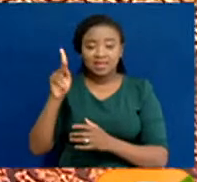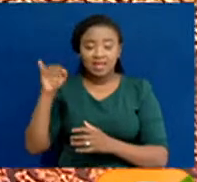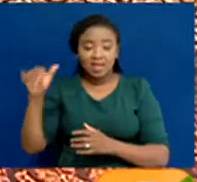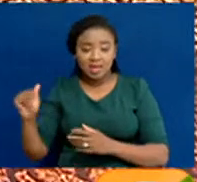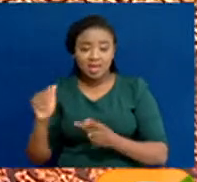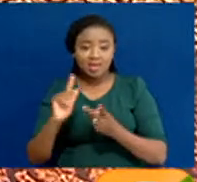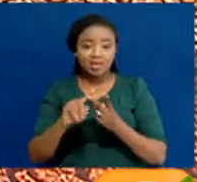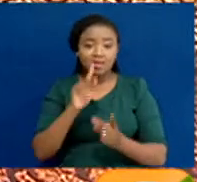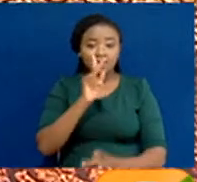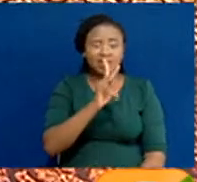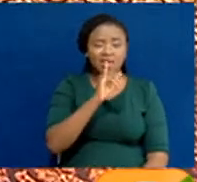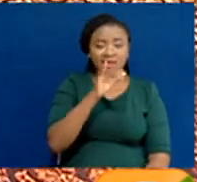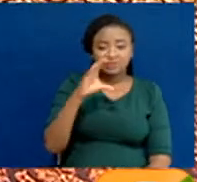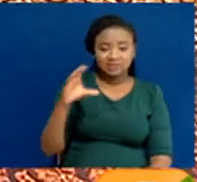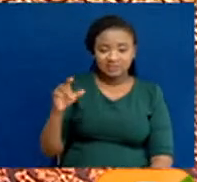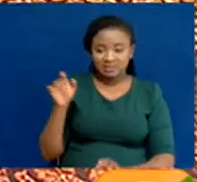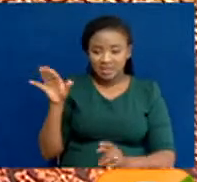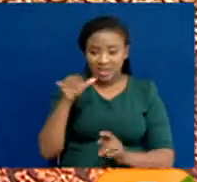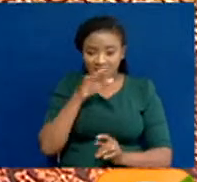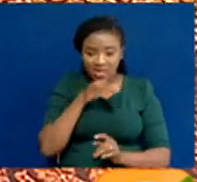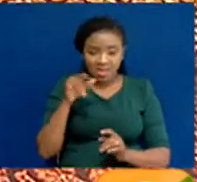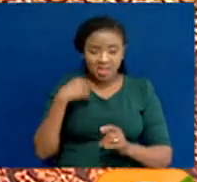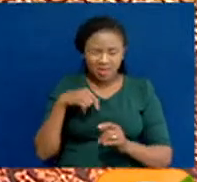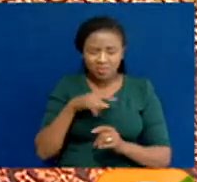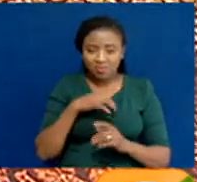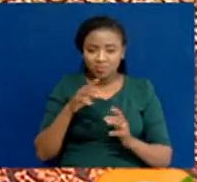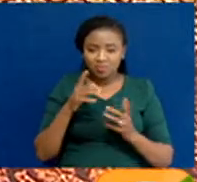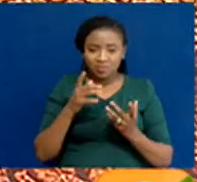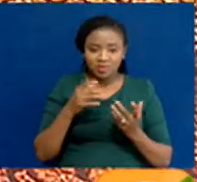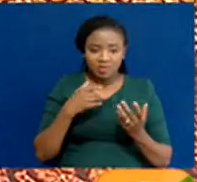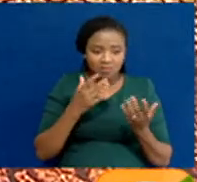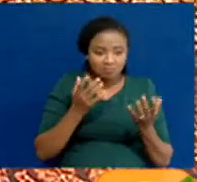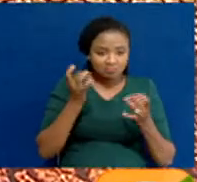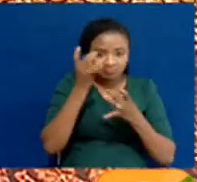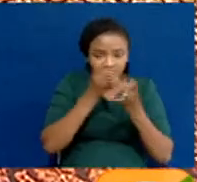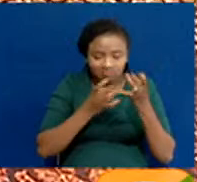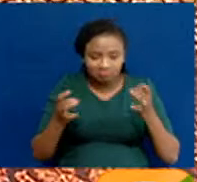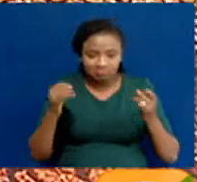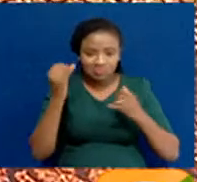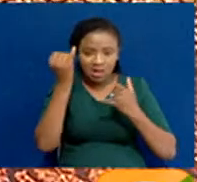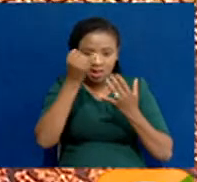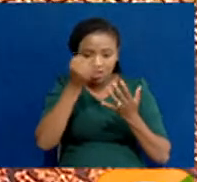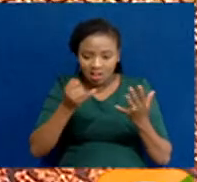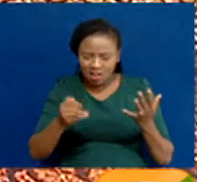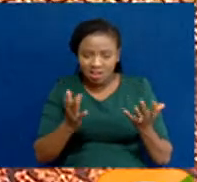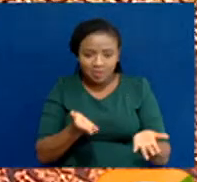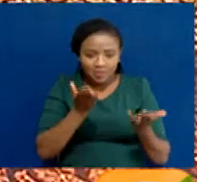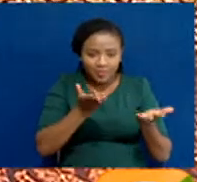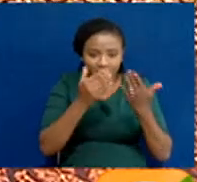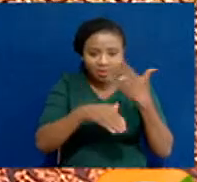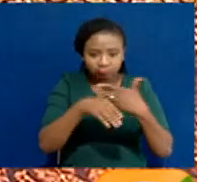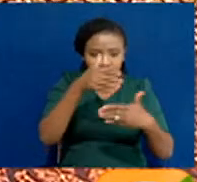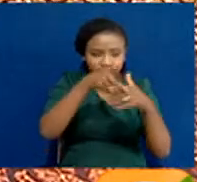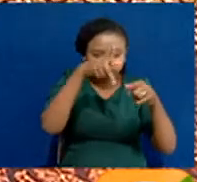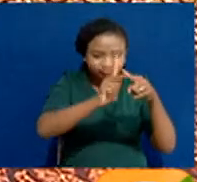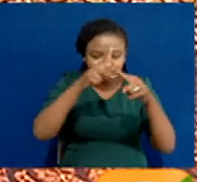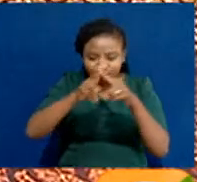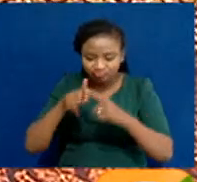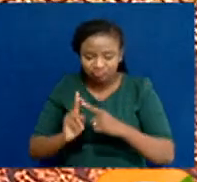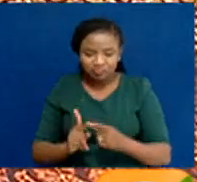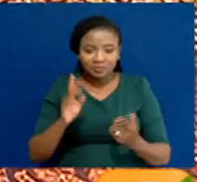KICC are among infrastructure that have received a facelift ahead of the summit, where 23 heads of state have